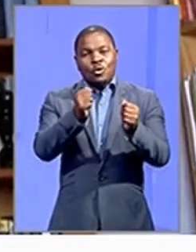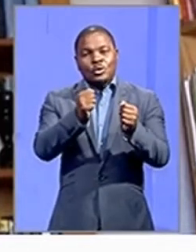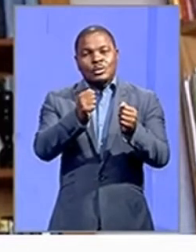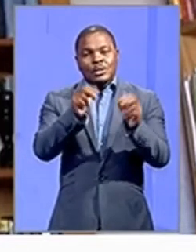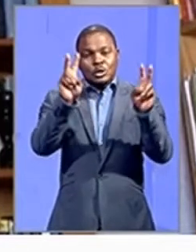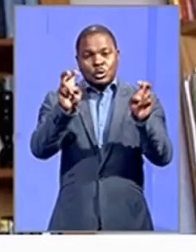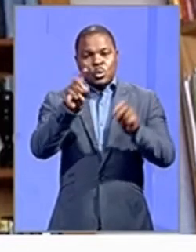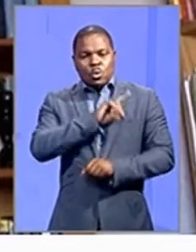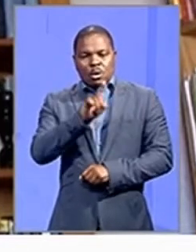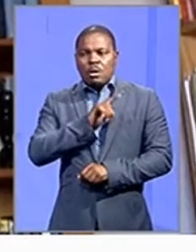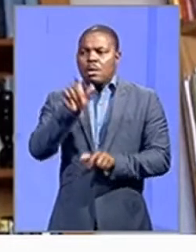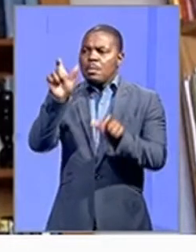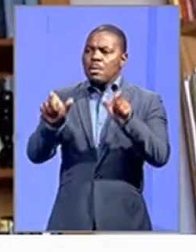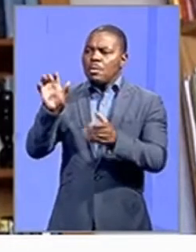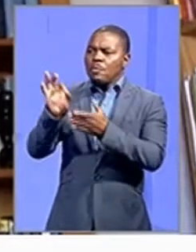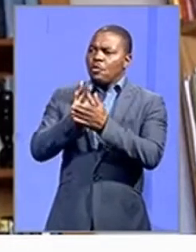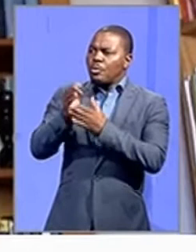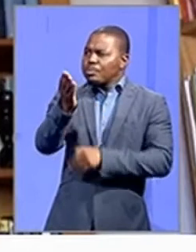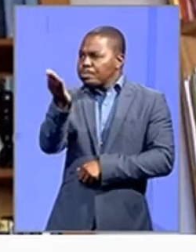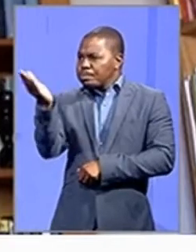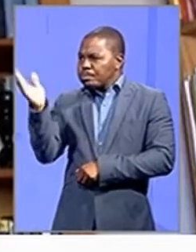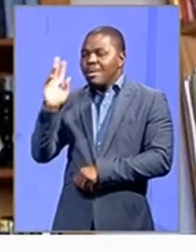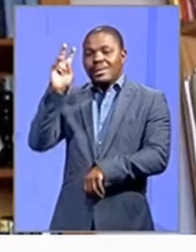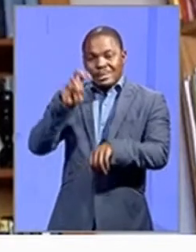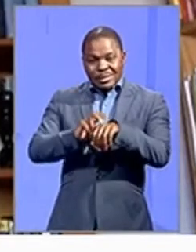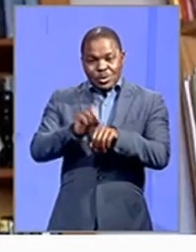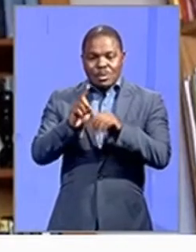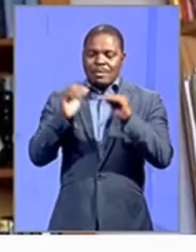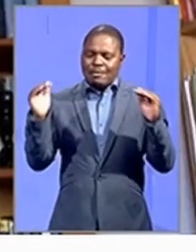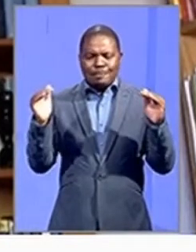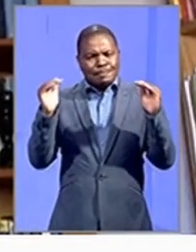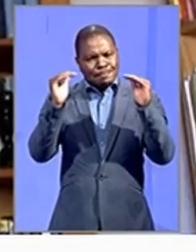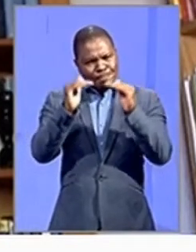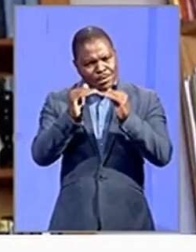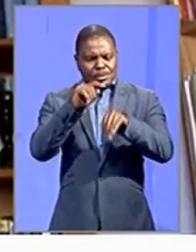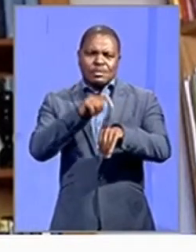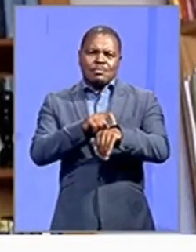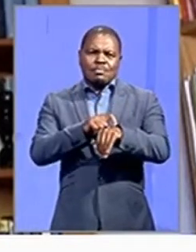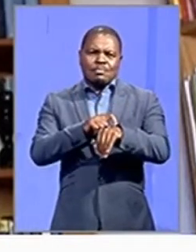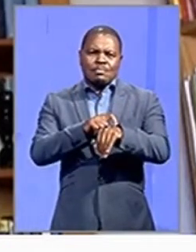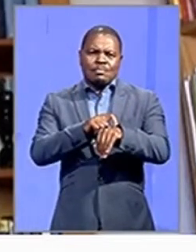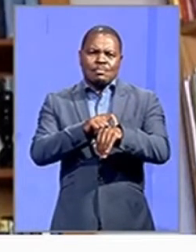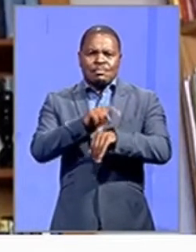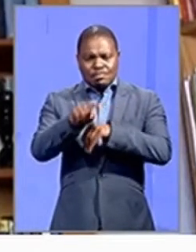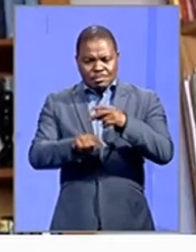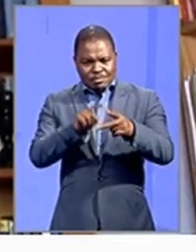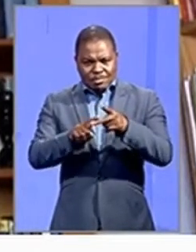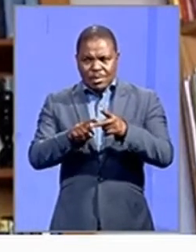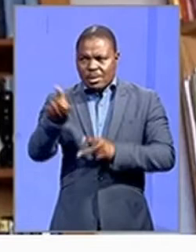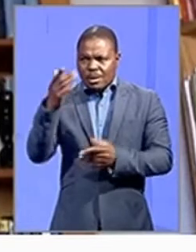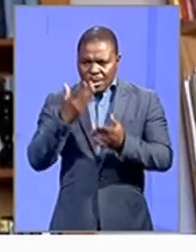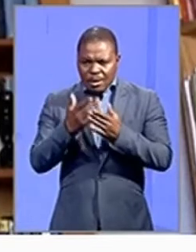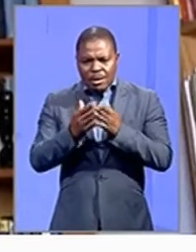the electorate does need to have a fair time to